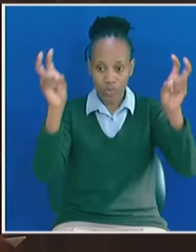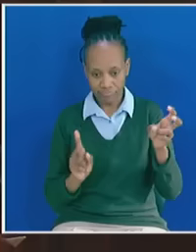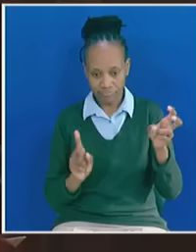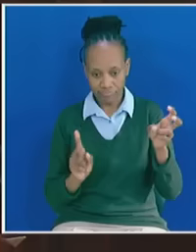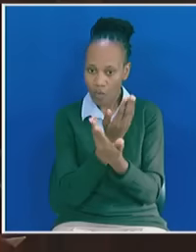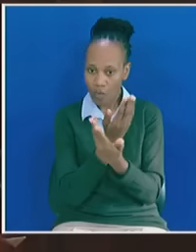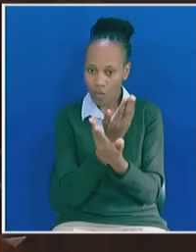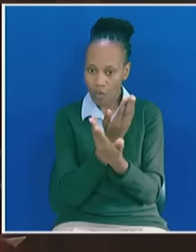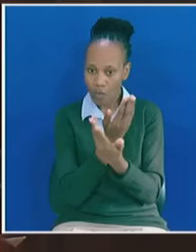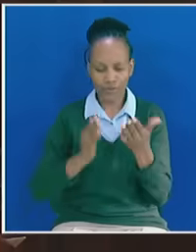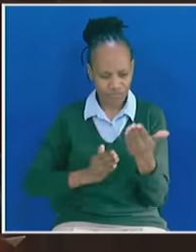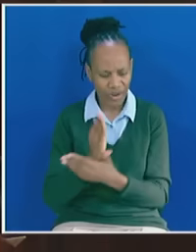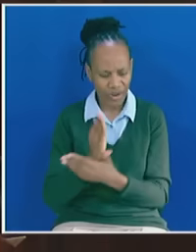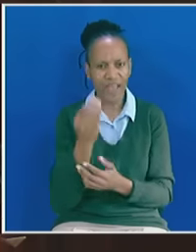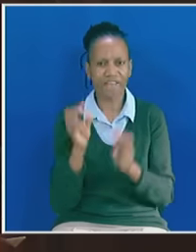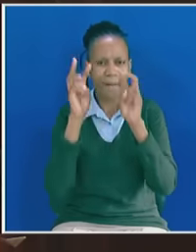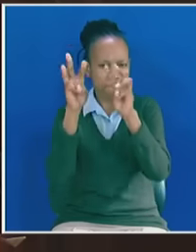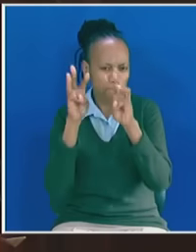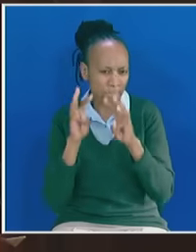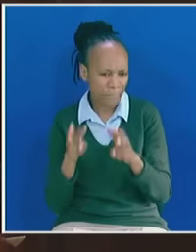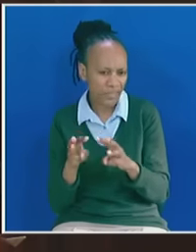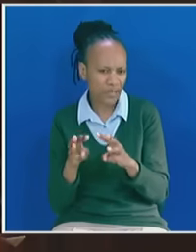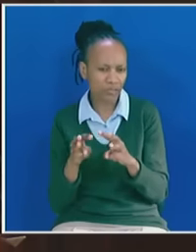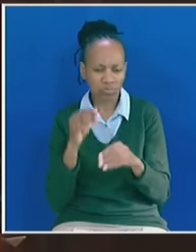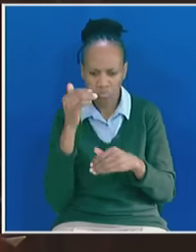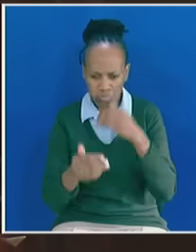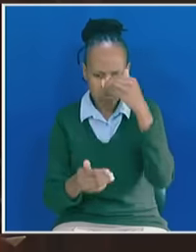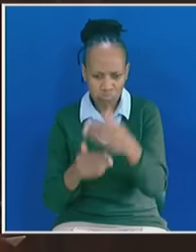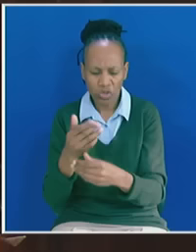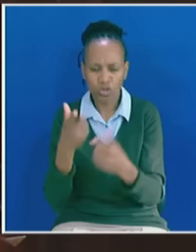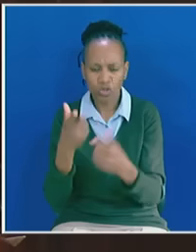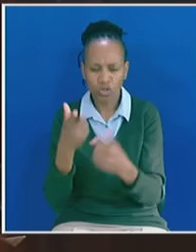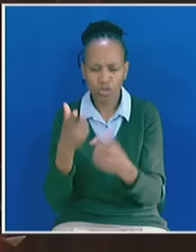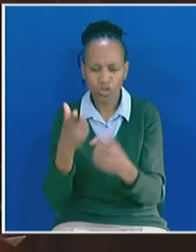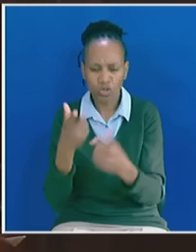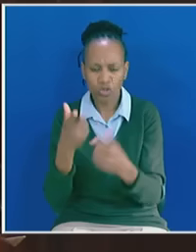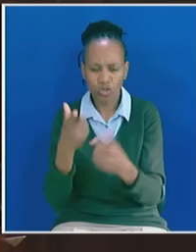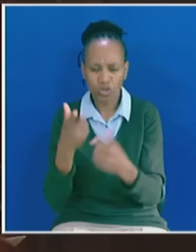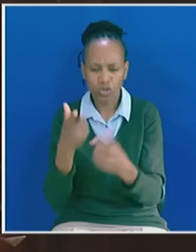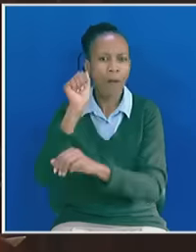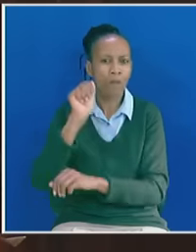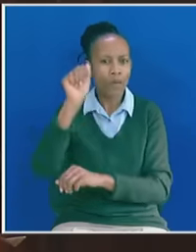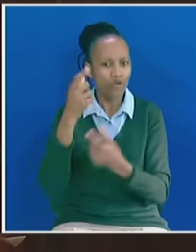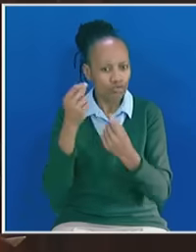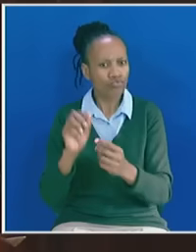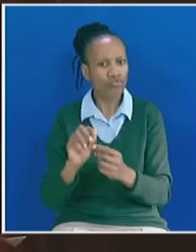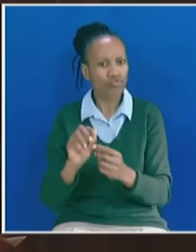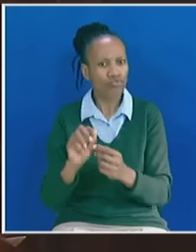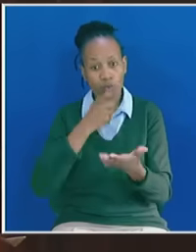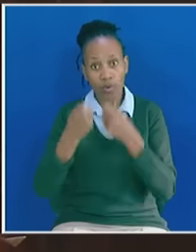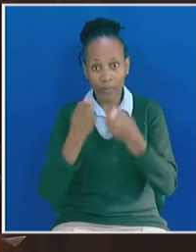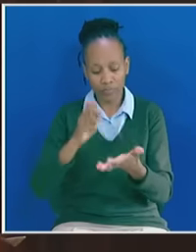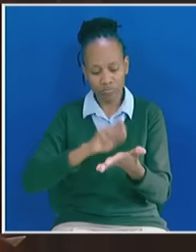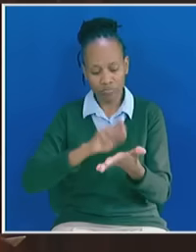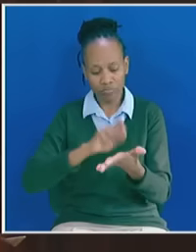"Everyone has a right peacefully and unarmed to assemble, to demonstrate, to picket, and to present petition," close